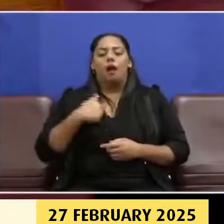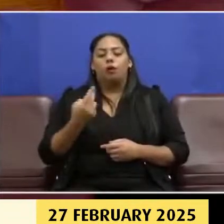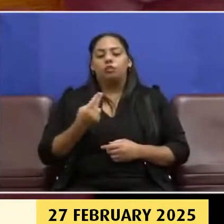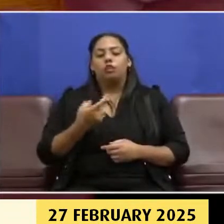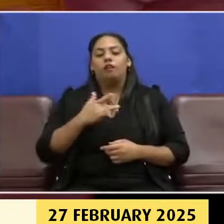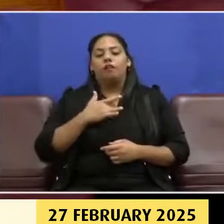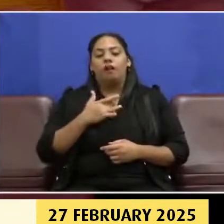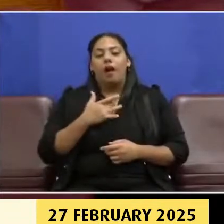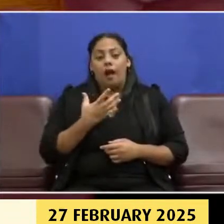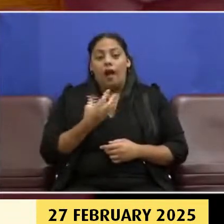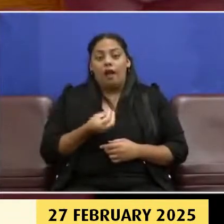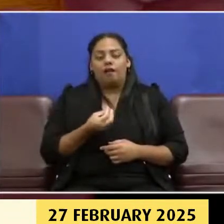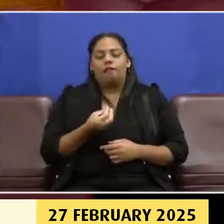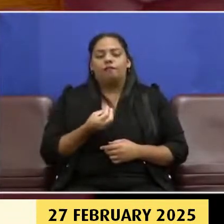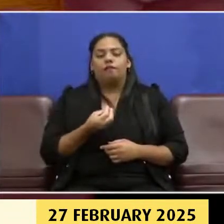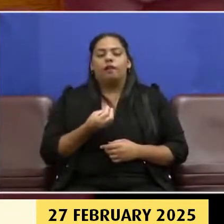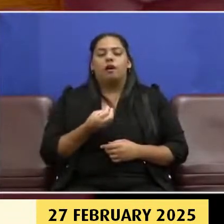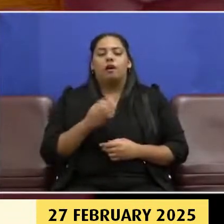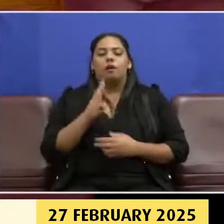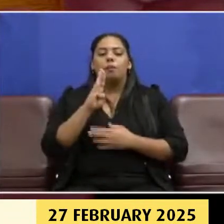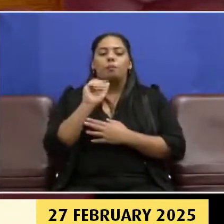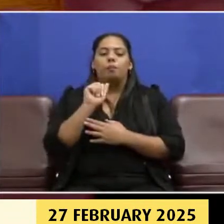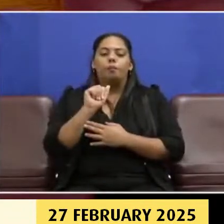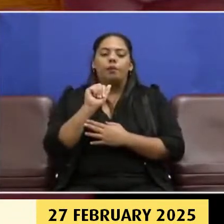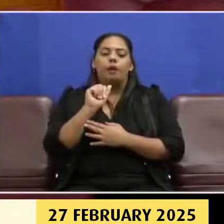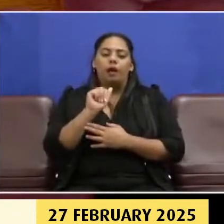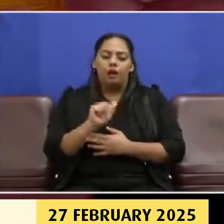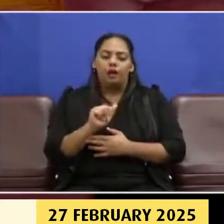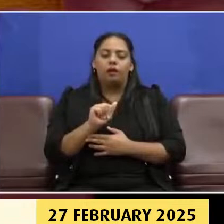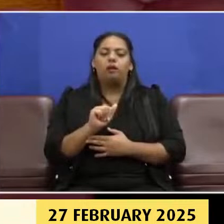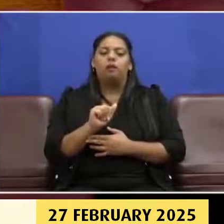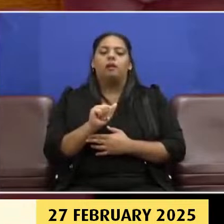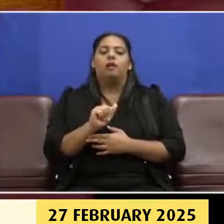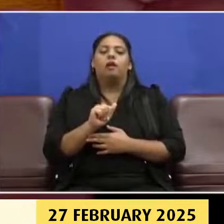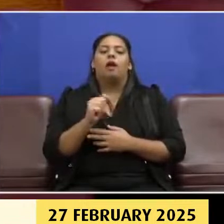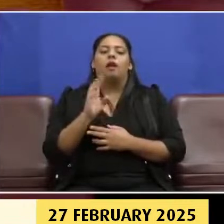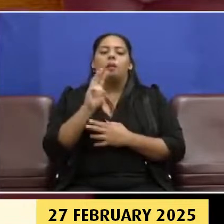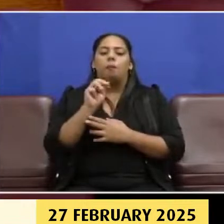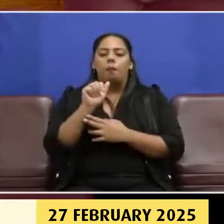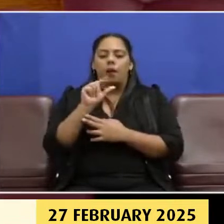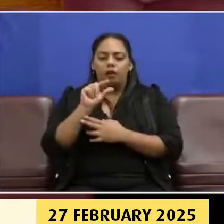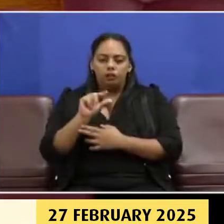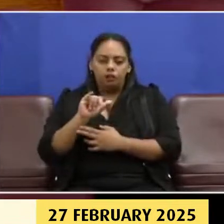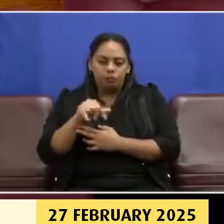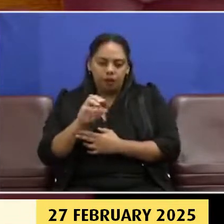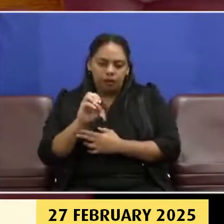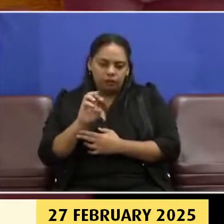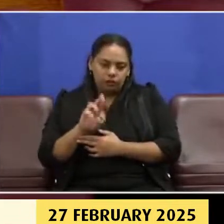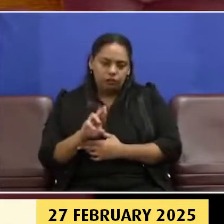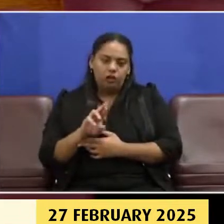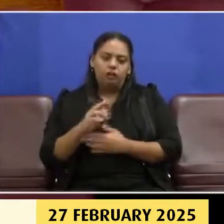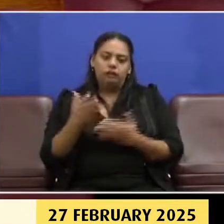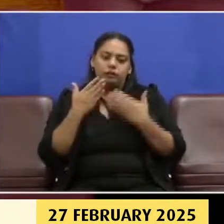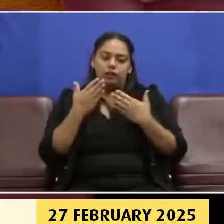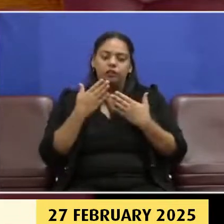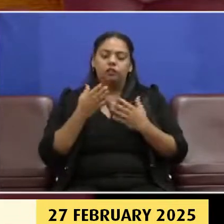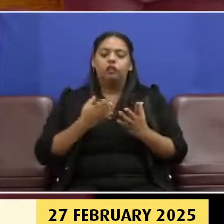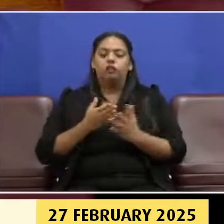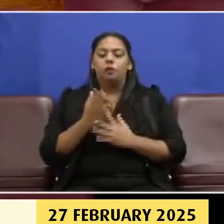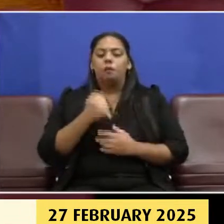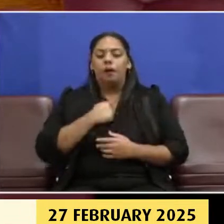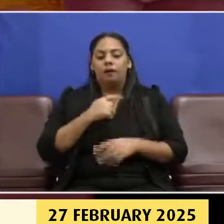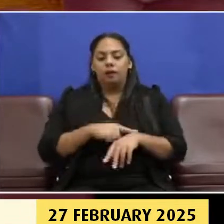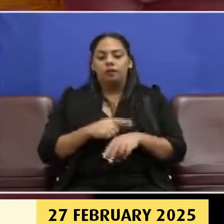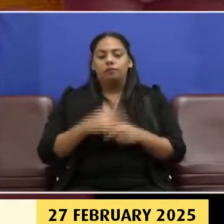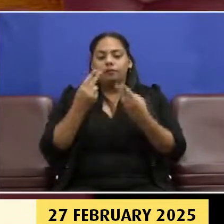have a bachelor degree from the University of Cape Town. I have a double major in international relations and political studies. During my time at the University